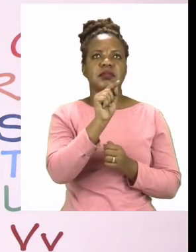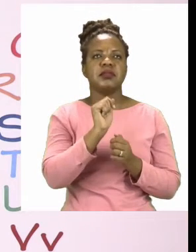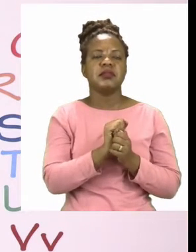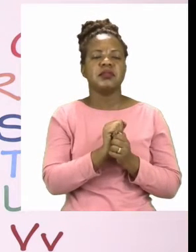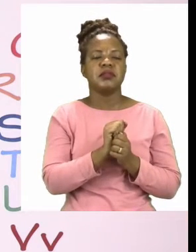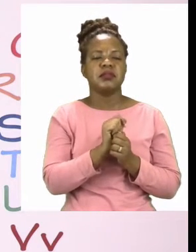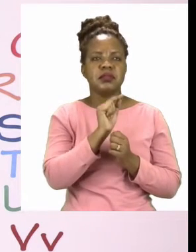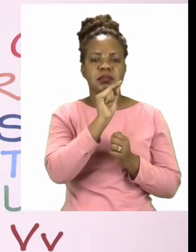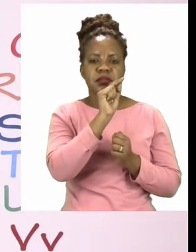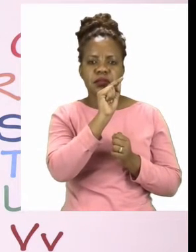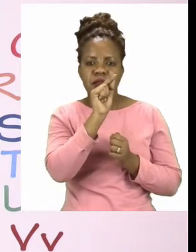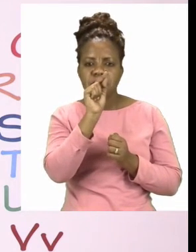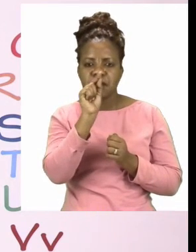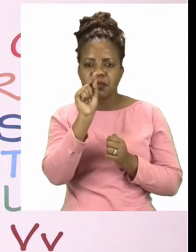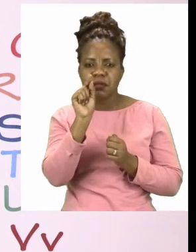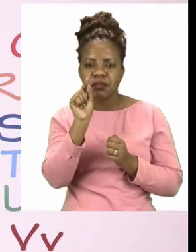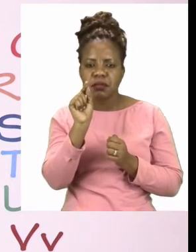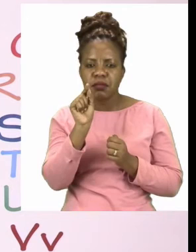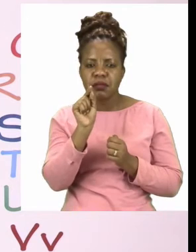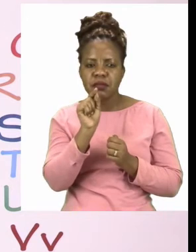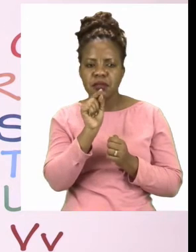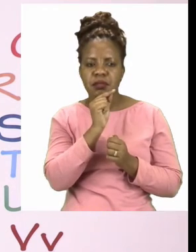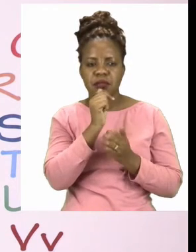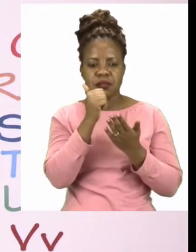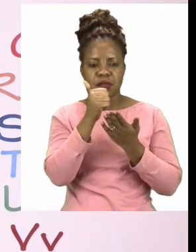circle neatly, trying hard to